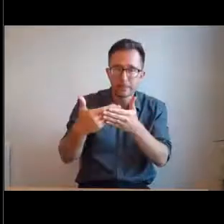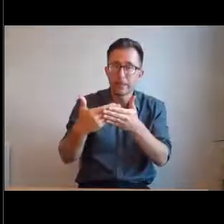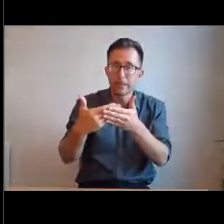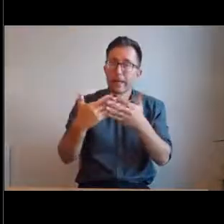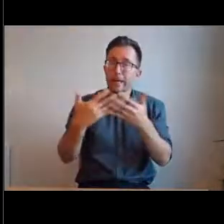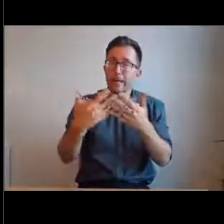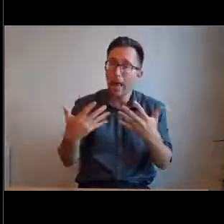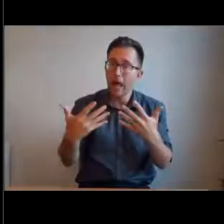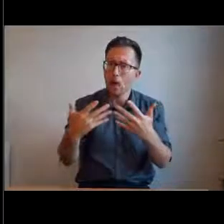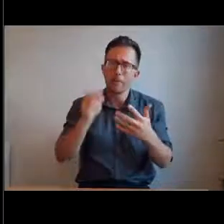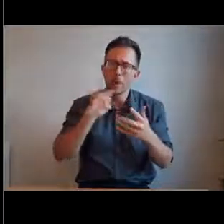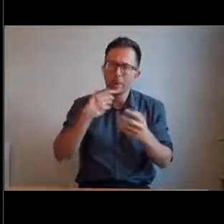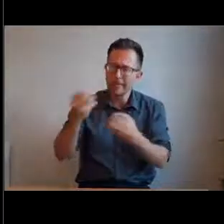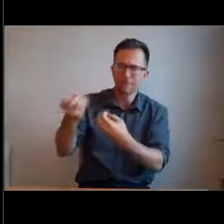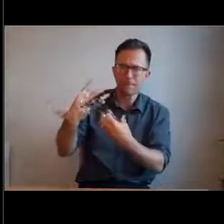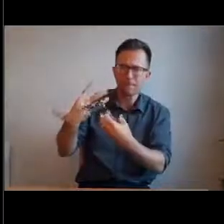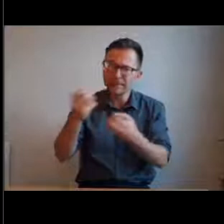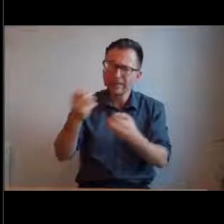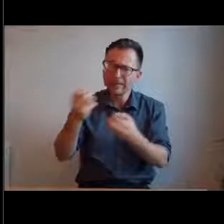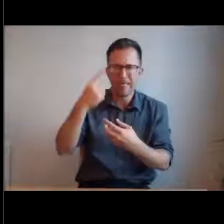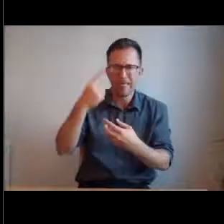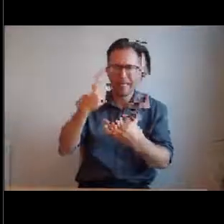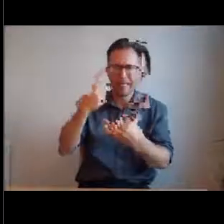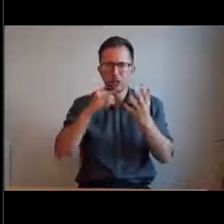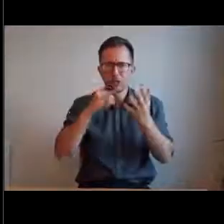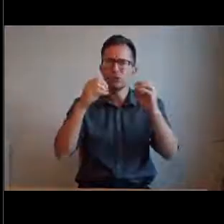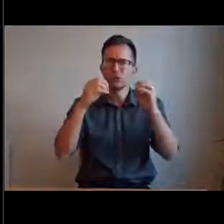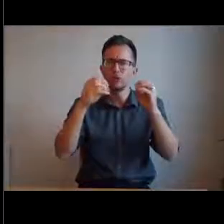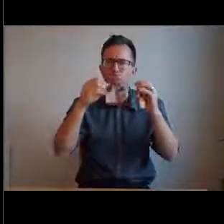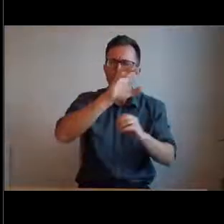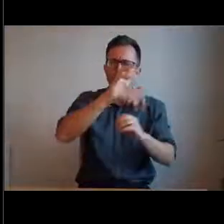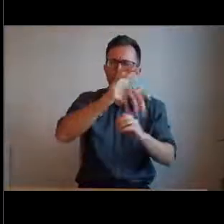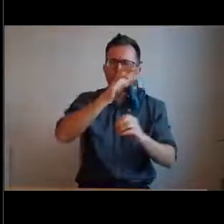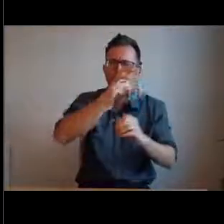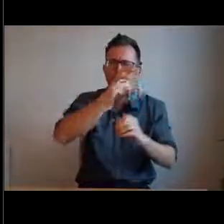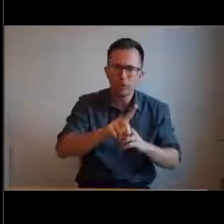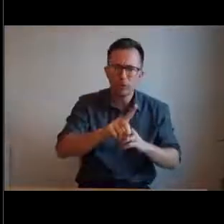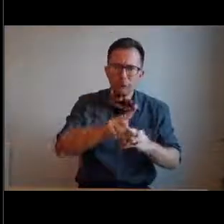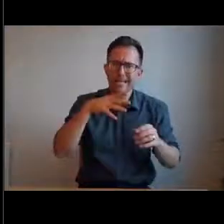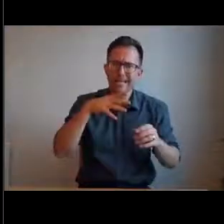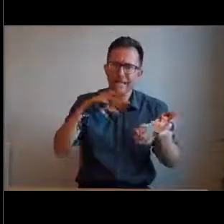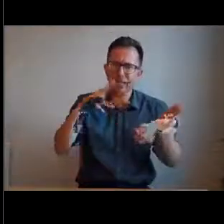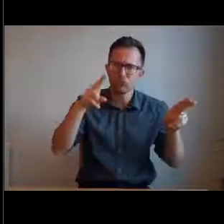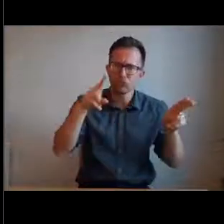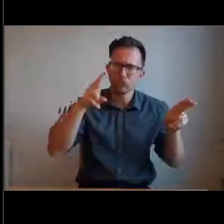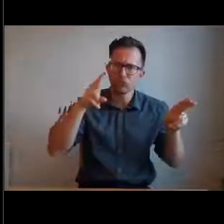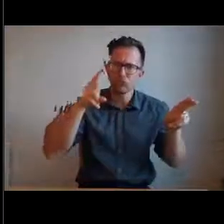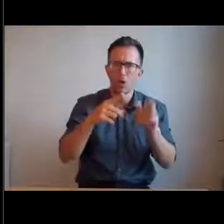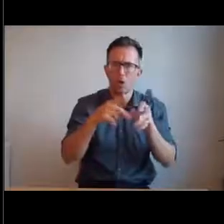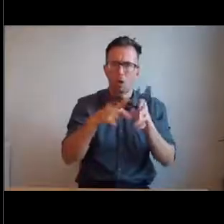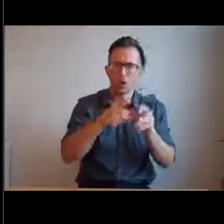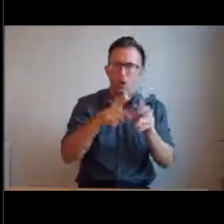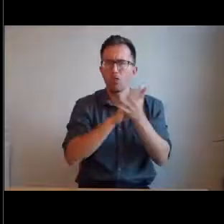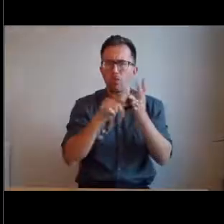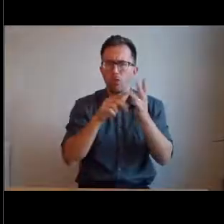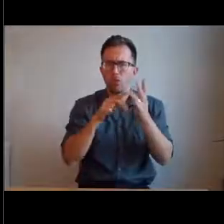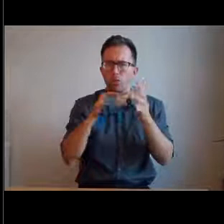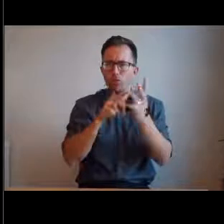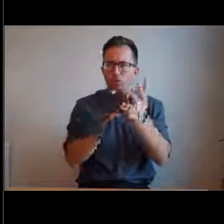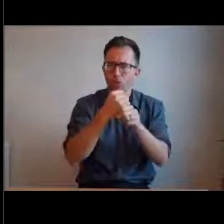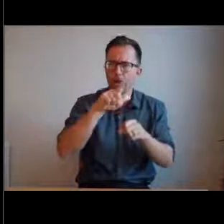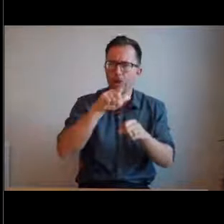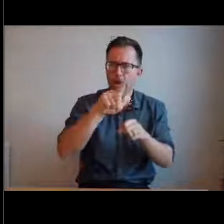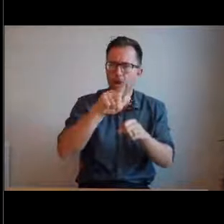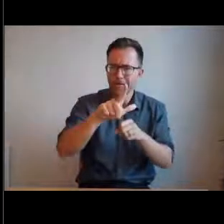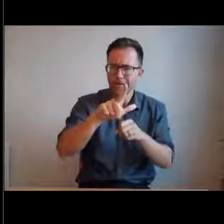for small substations along the route, as well as a switching station near Thong Lane Green Bridge over the A2, which I believe Sarah pointed